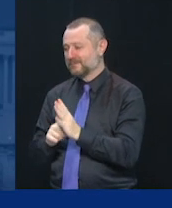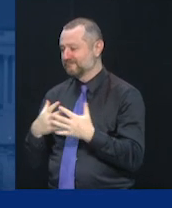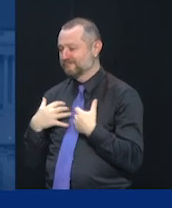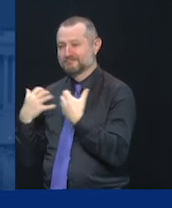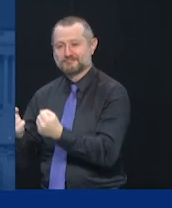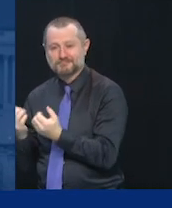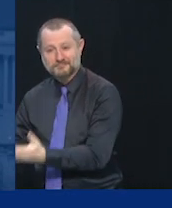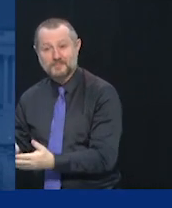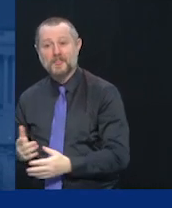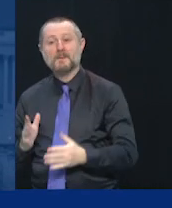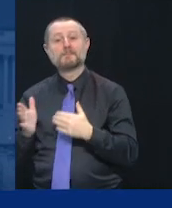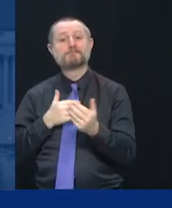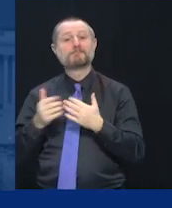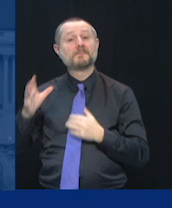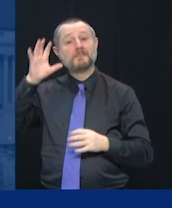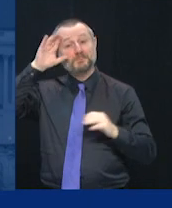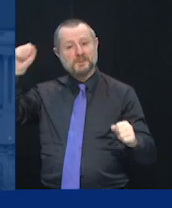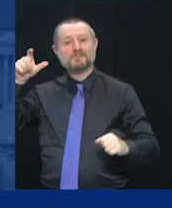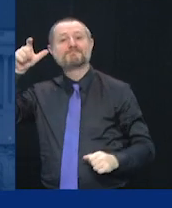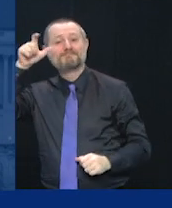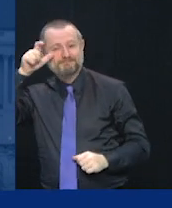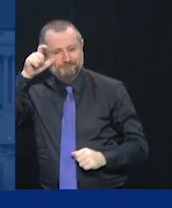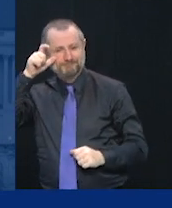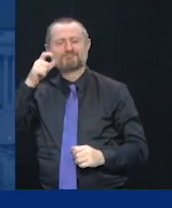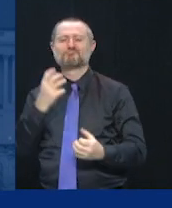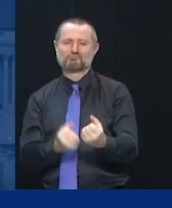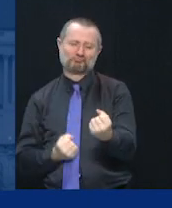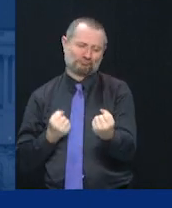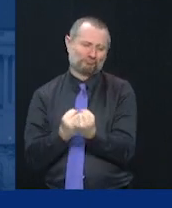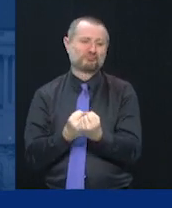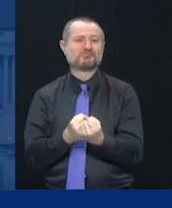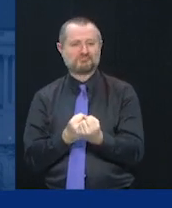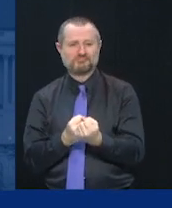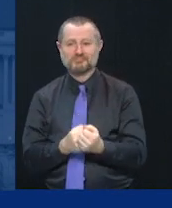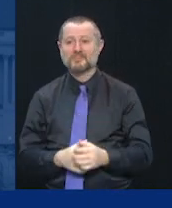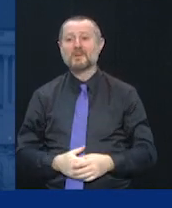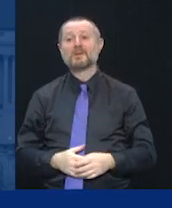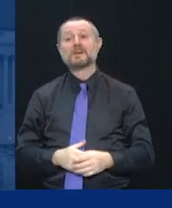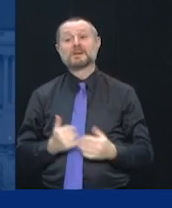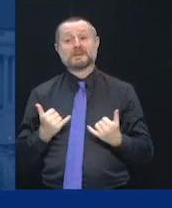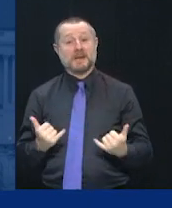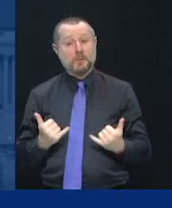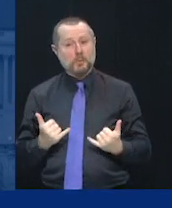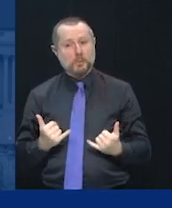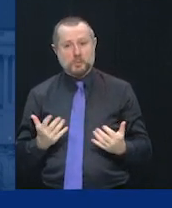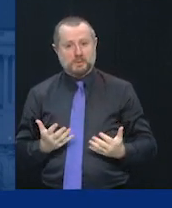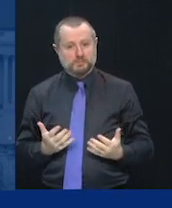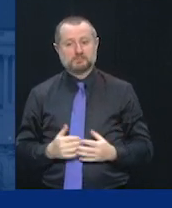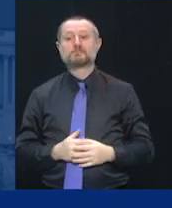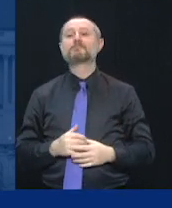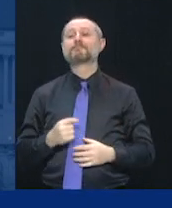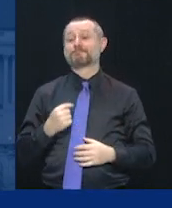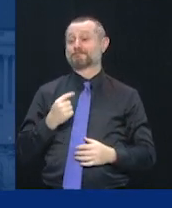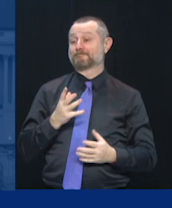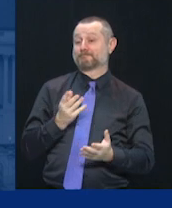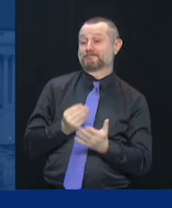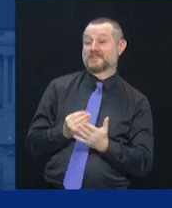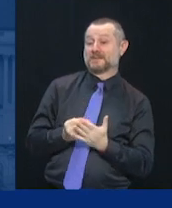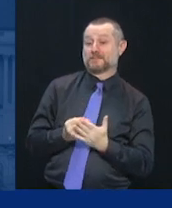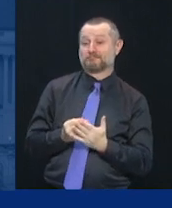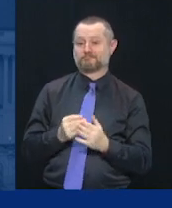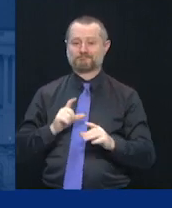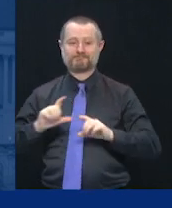said he was going to do. Now the question is fairness in the distribution of the $350